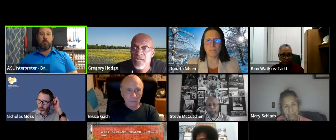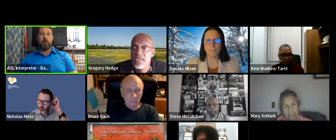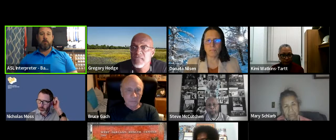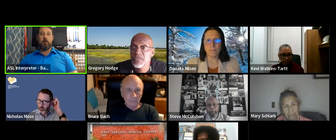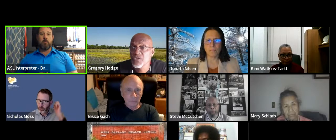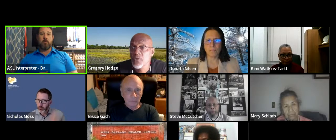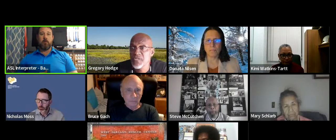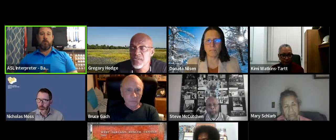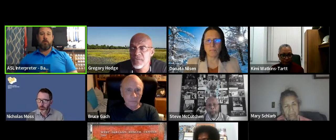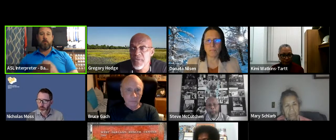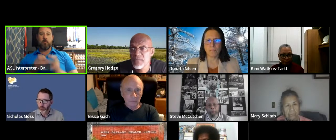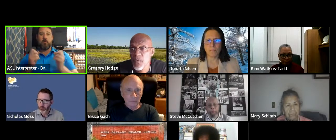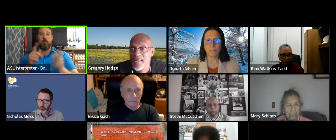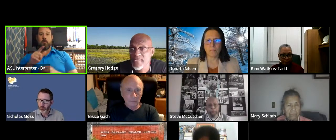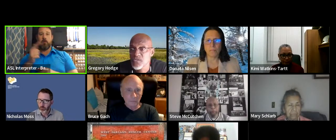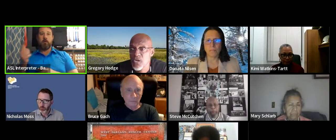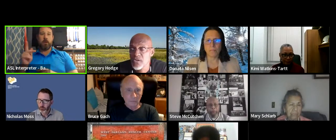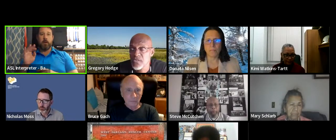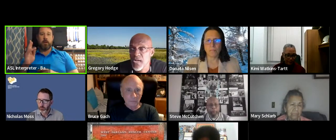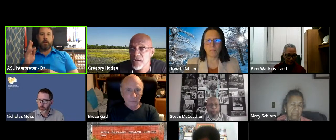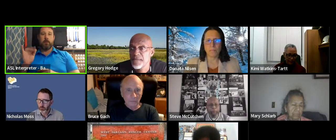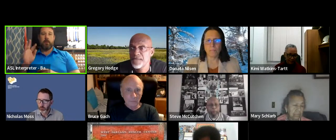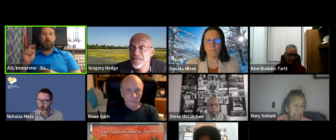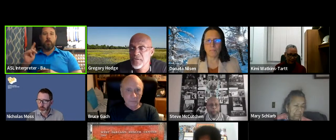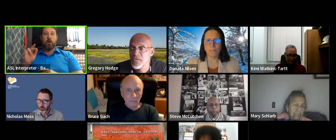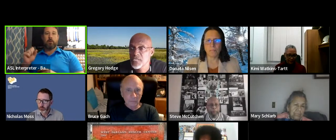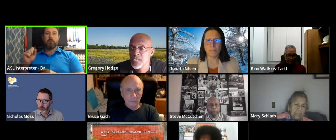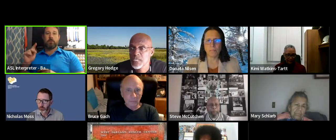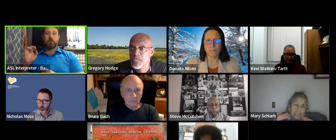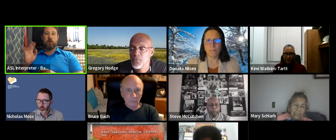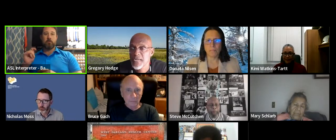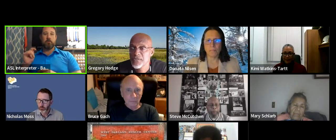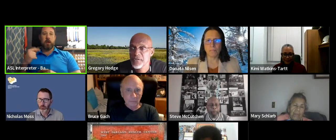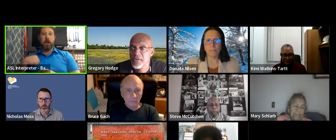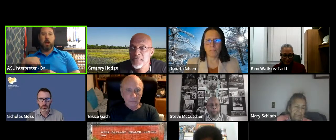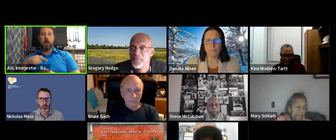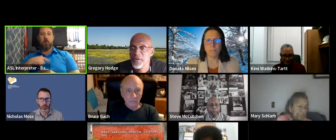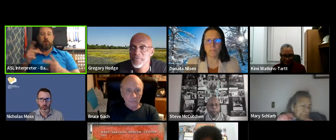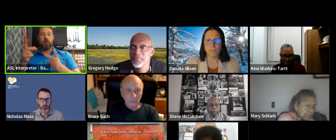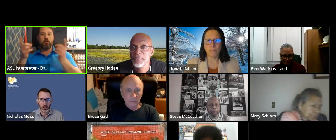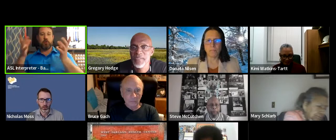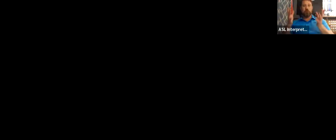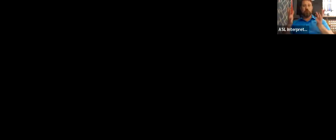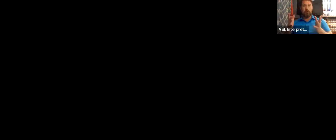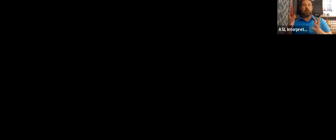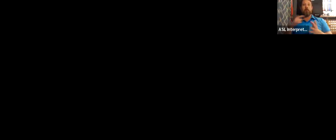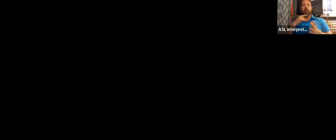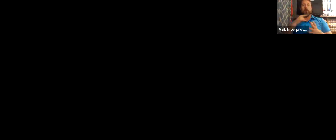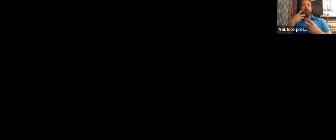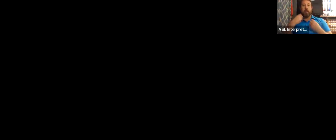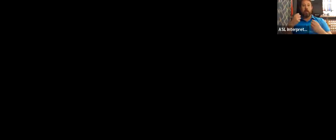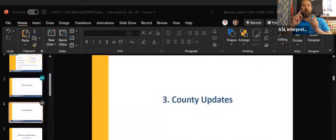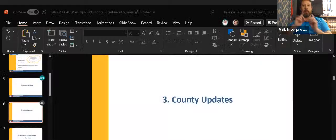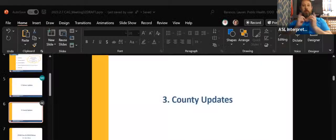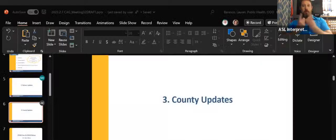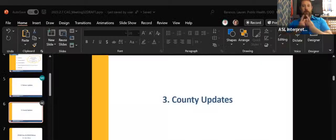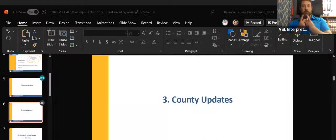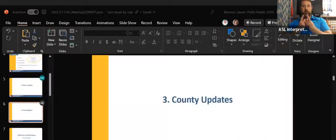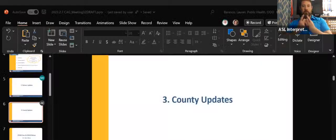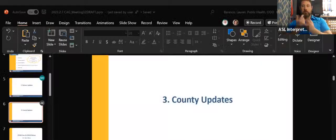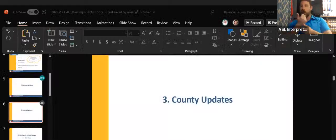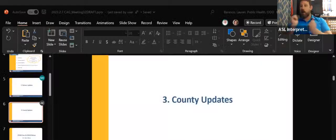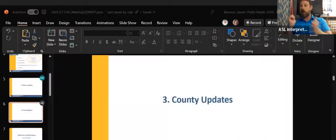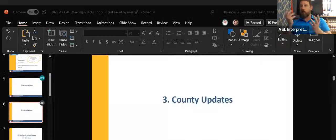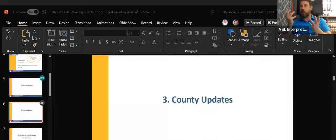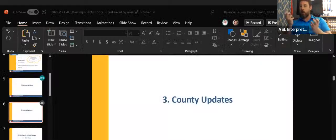All right. Let me turn this over to Kimmy Watkins-Tart, our fearless director of the Public Health Department. Anything you want to